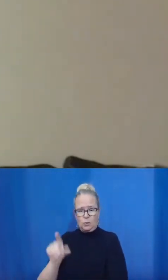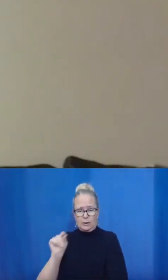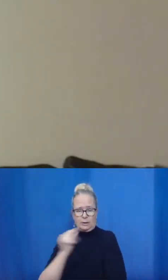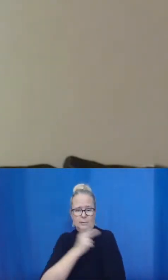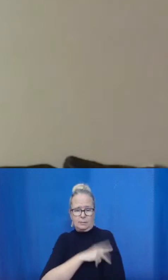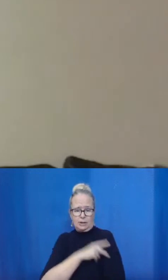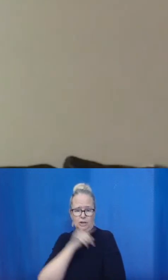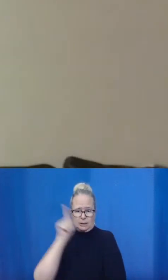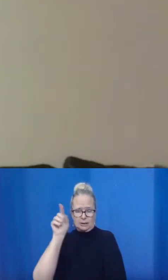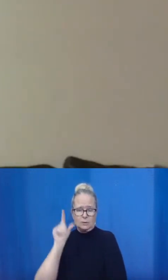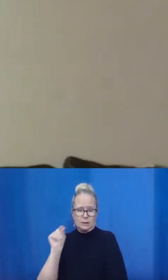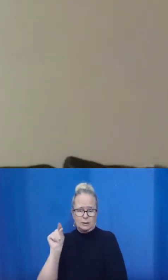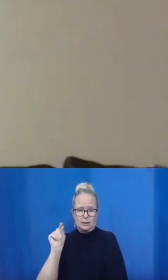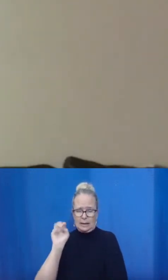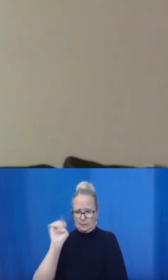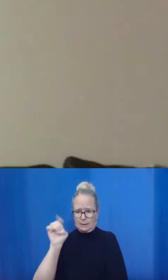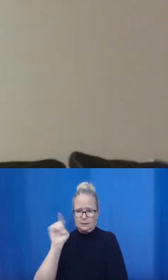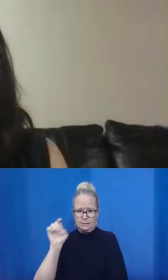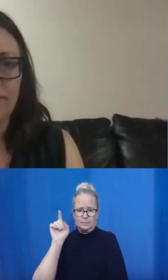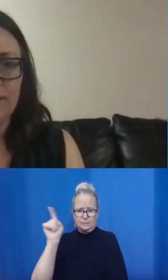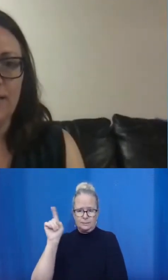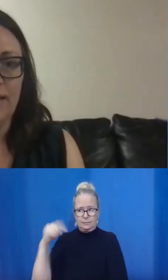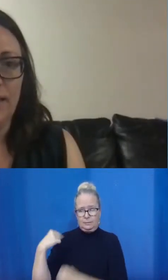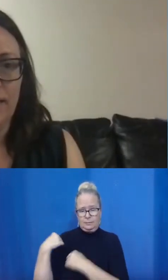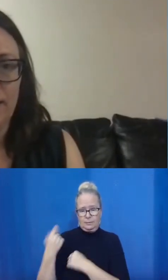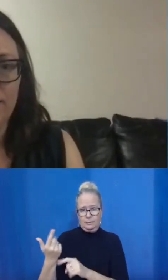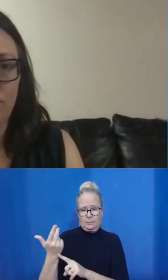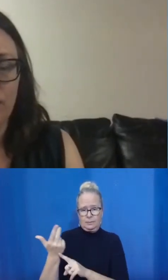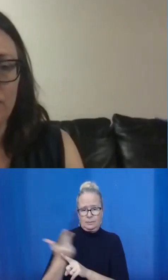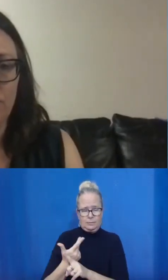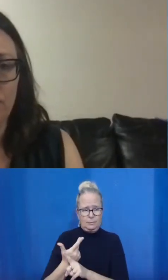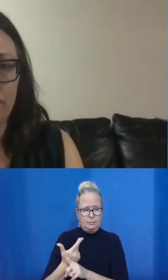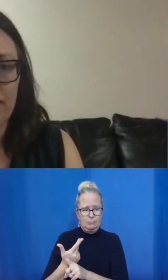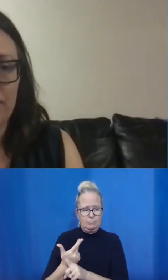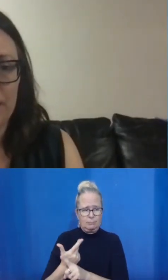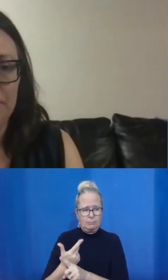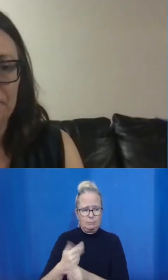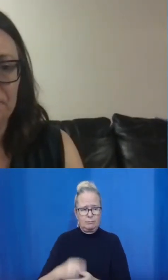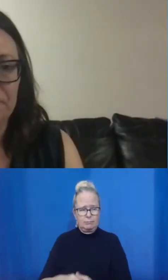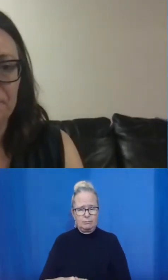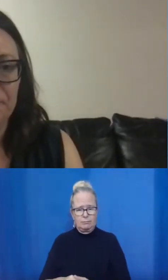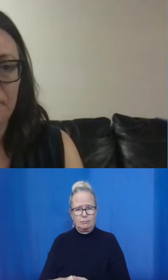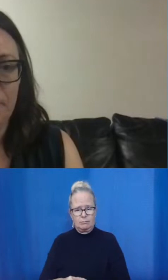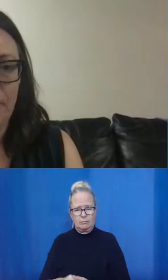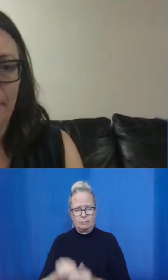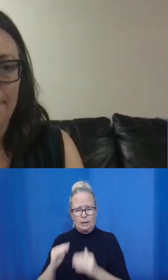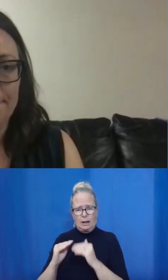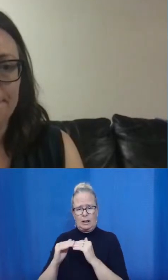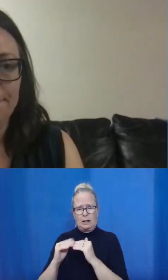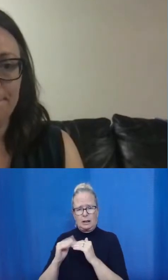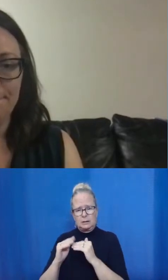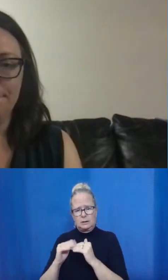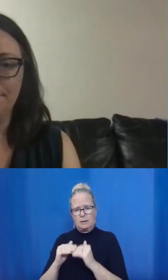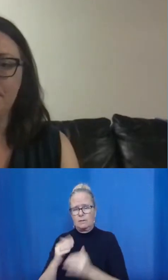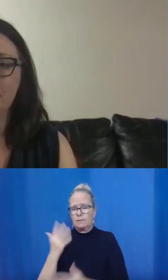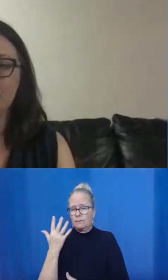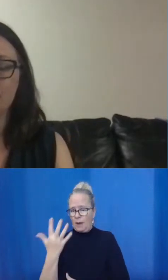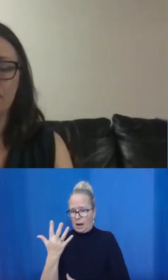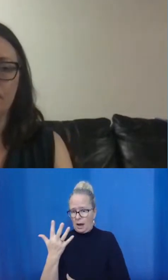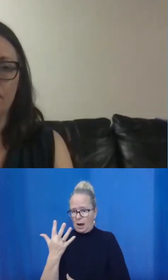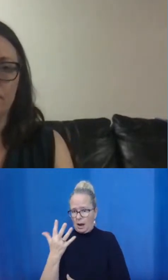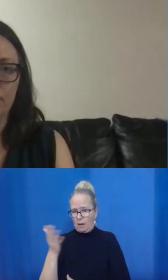And so that's all I had to say for today. Thanks so much for inviting me. I will bring you back into